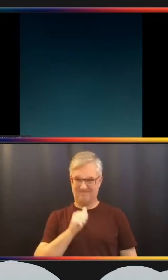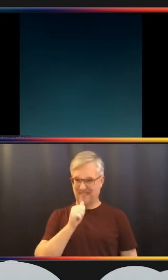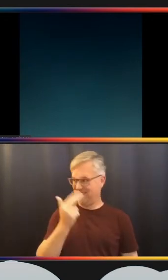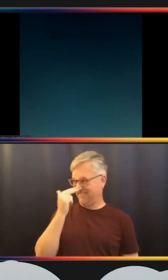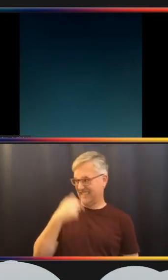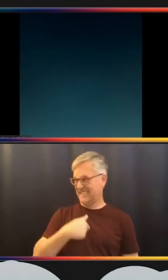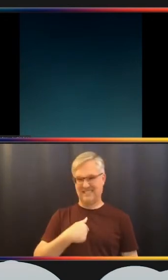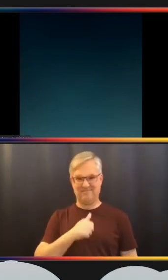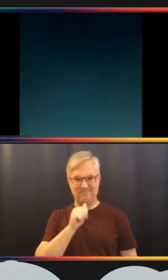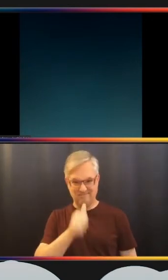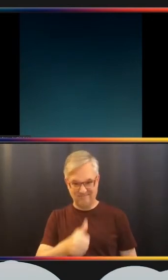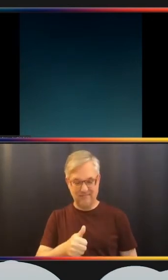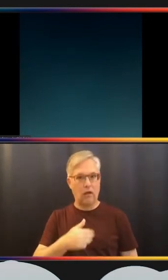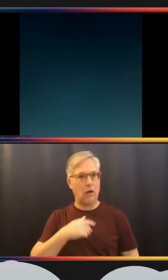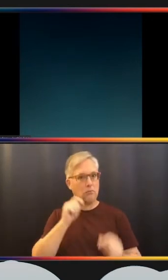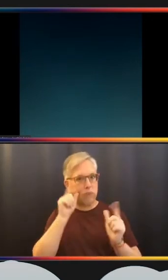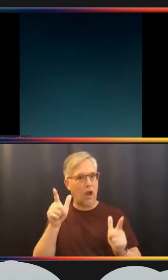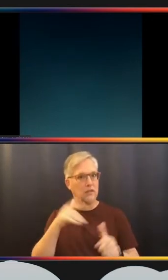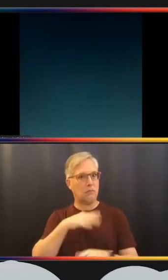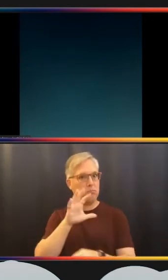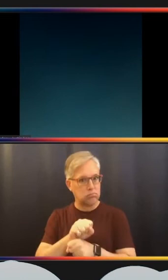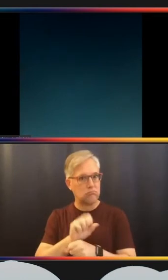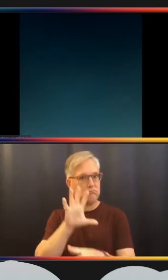huge surprise to me when I booked a sitcom.